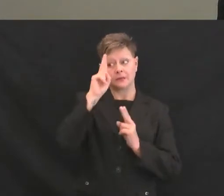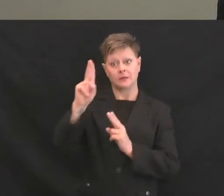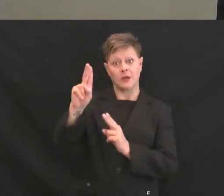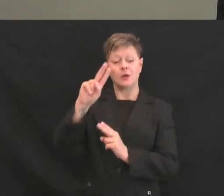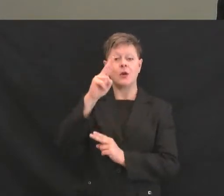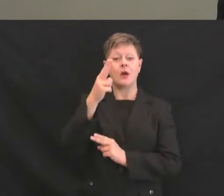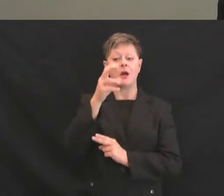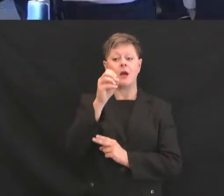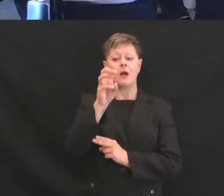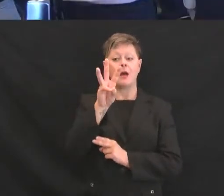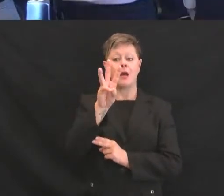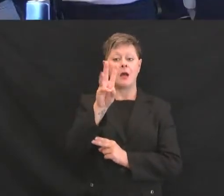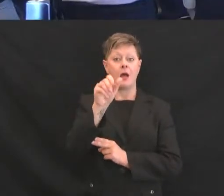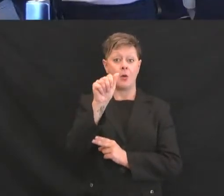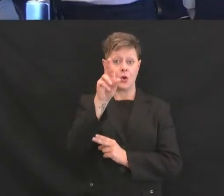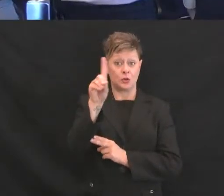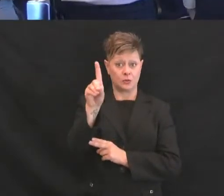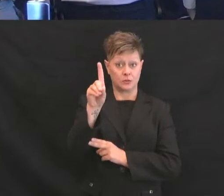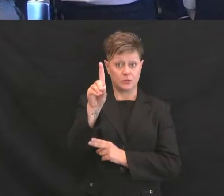Foote.